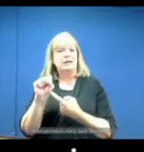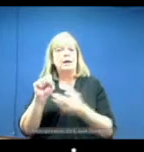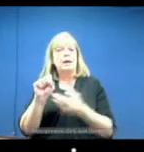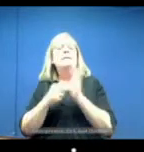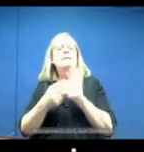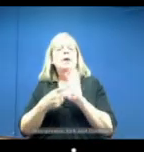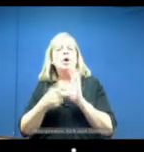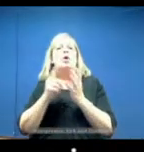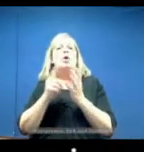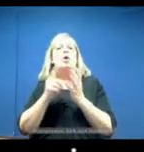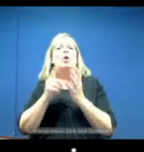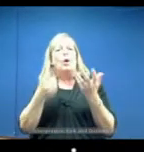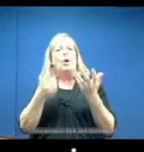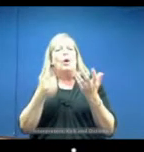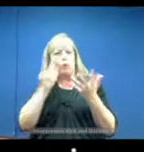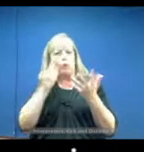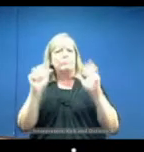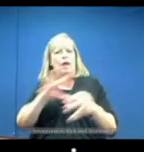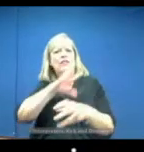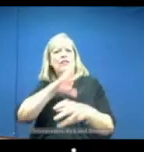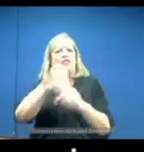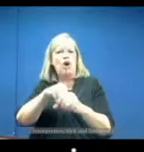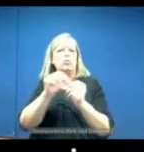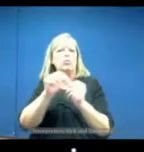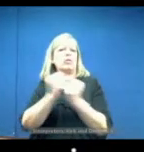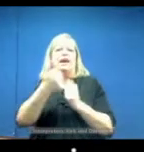going to be in the protective order.